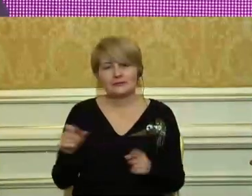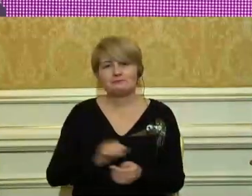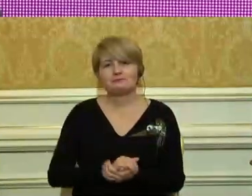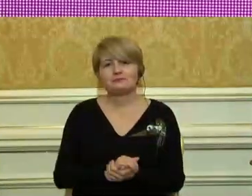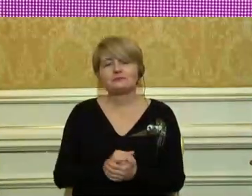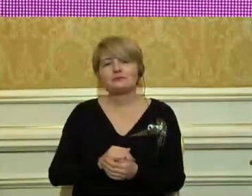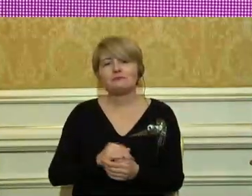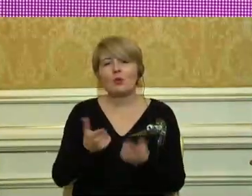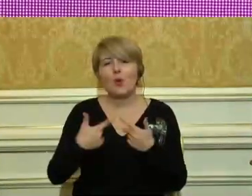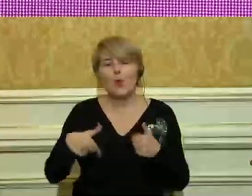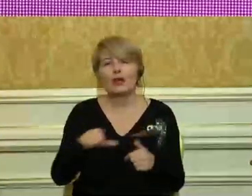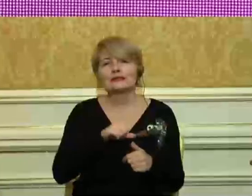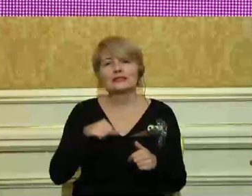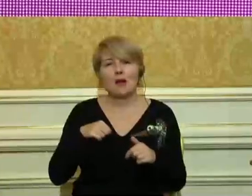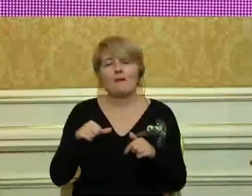first strand, the